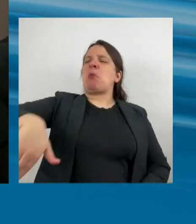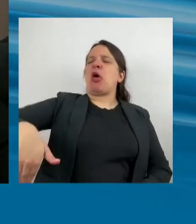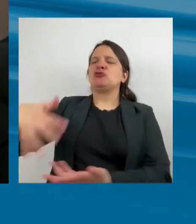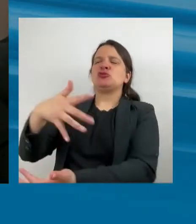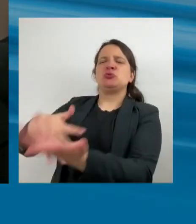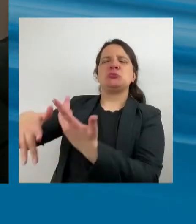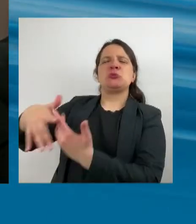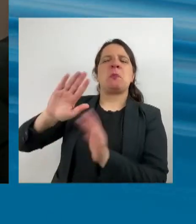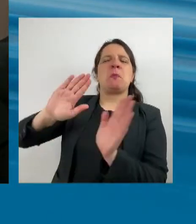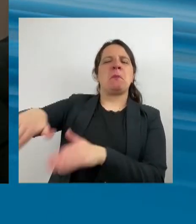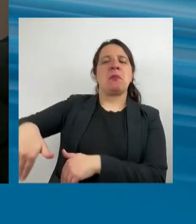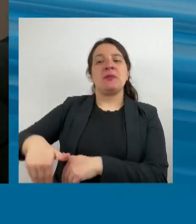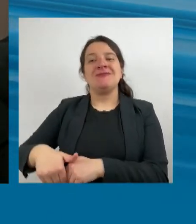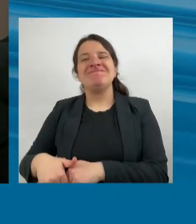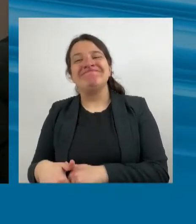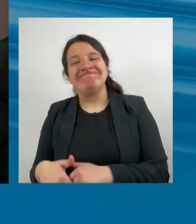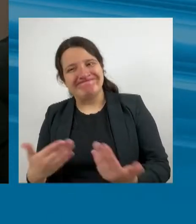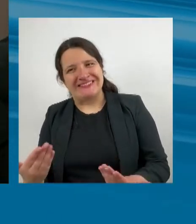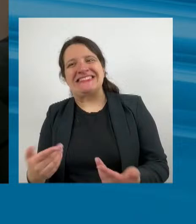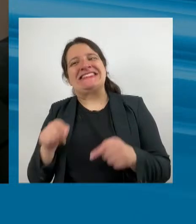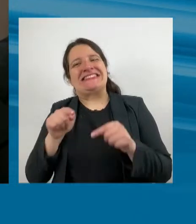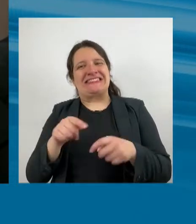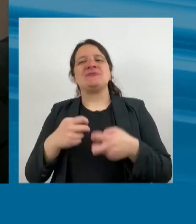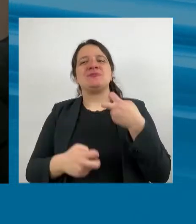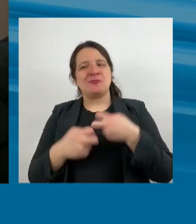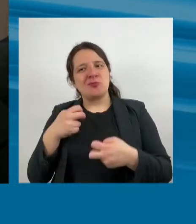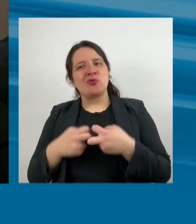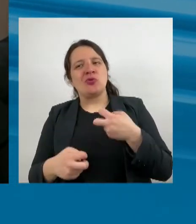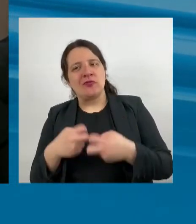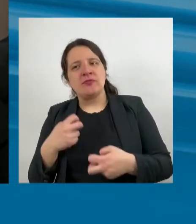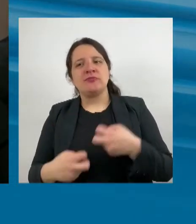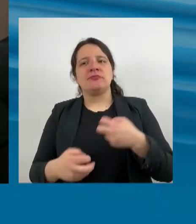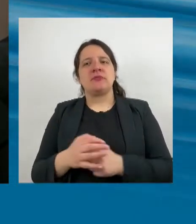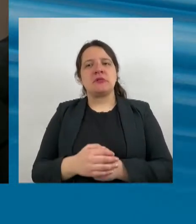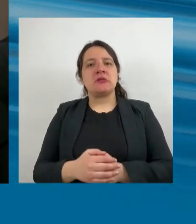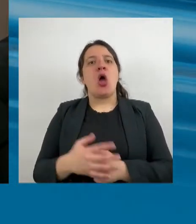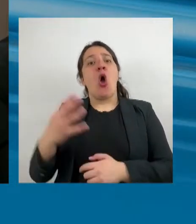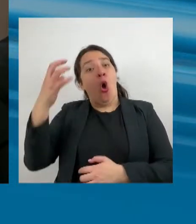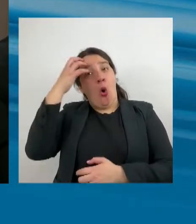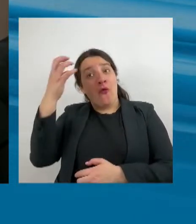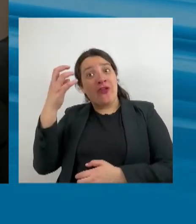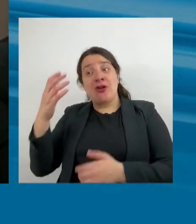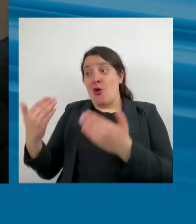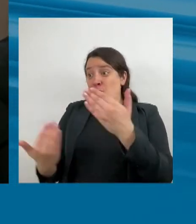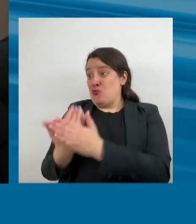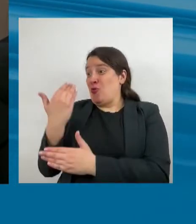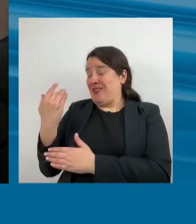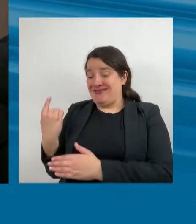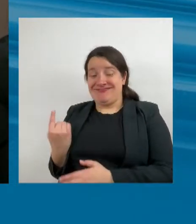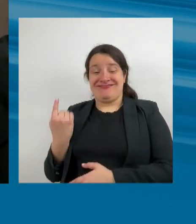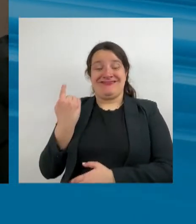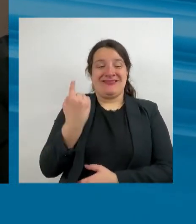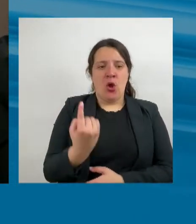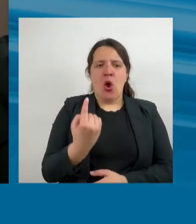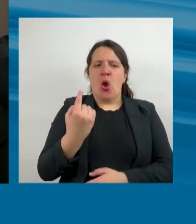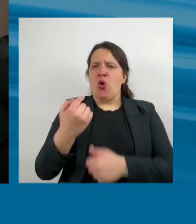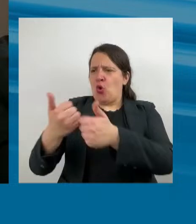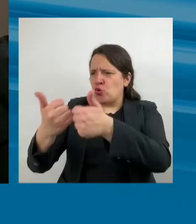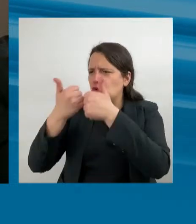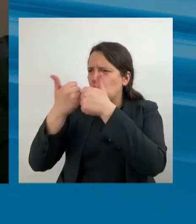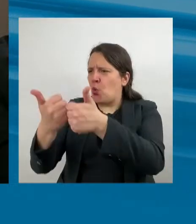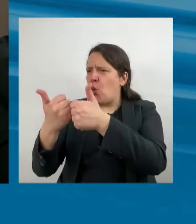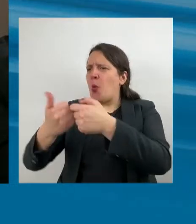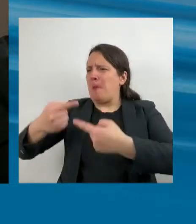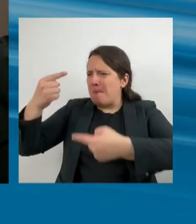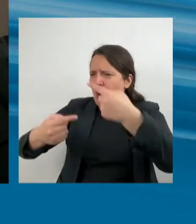same administration continues. And good policies sometimes could be frustrated by poor legislation.